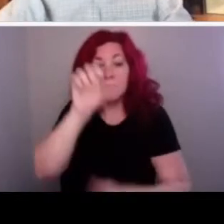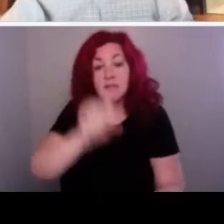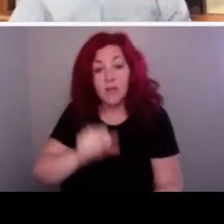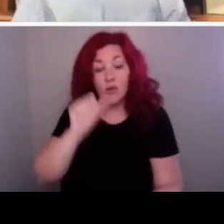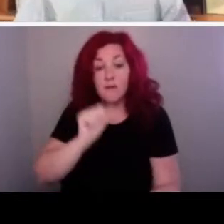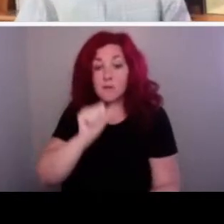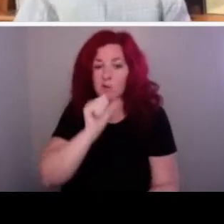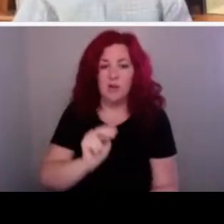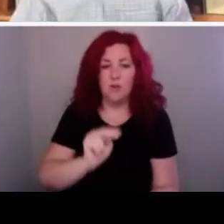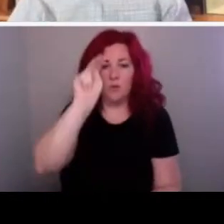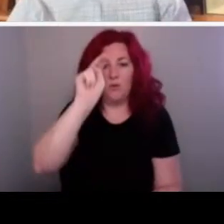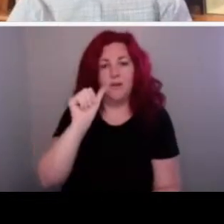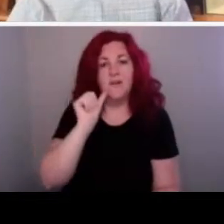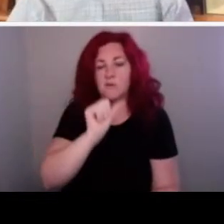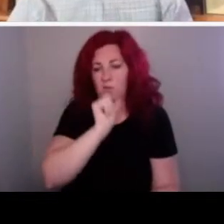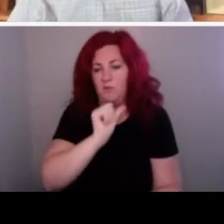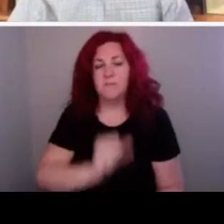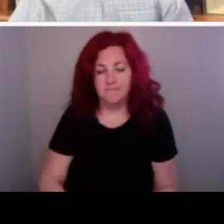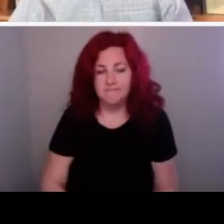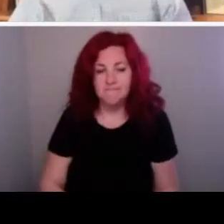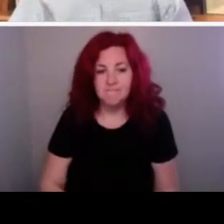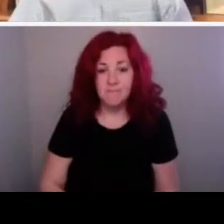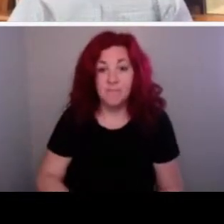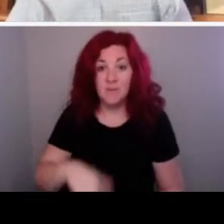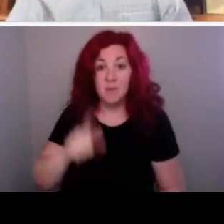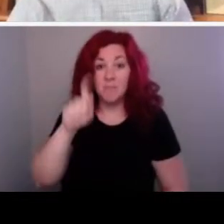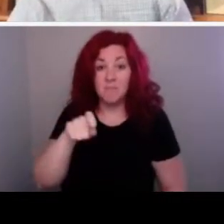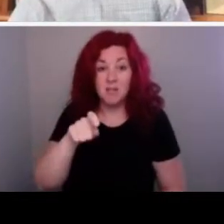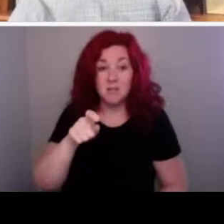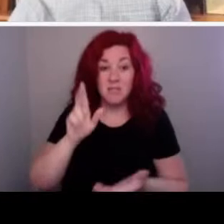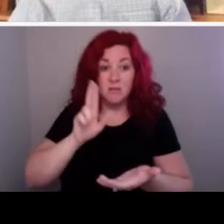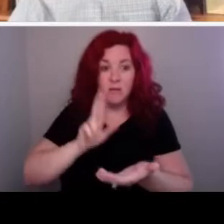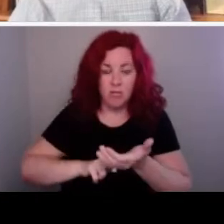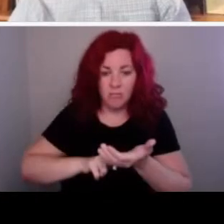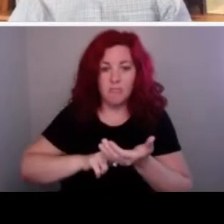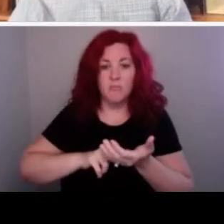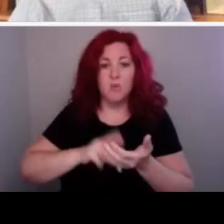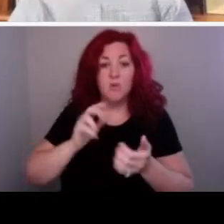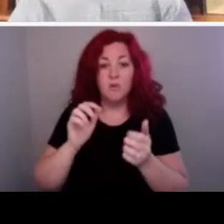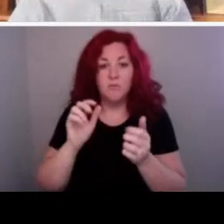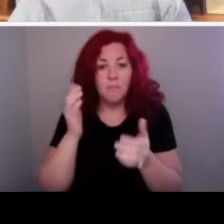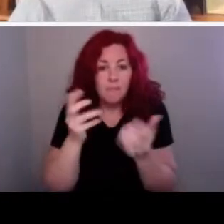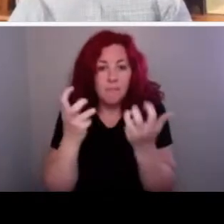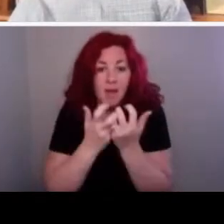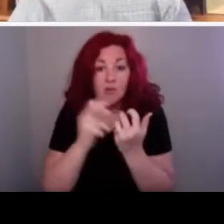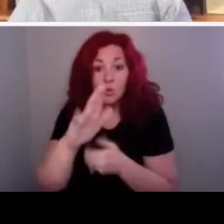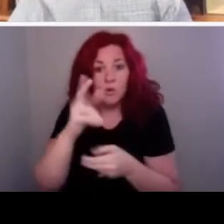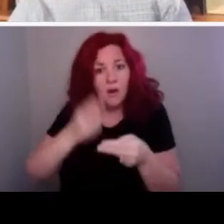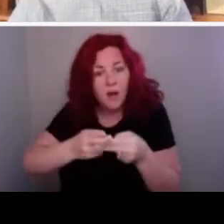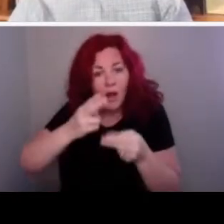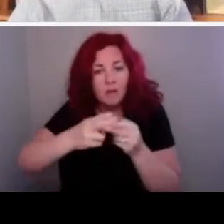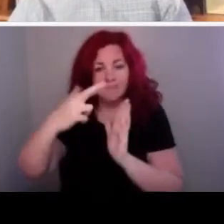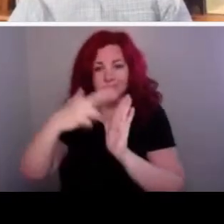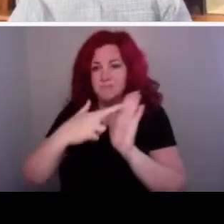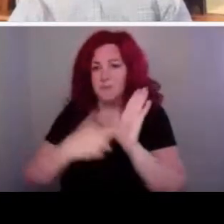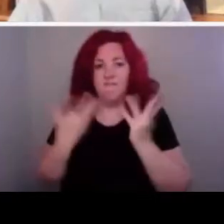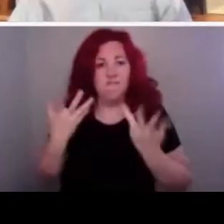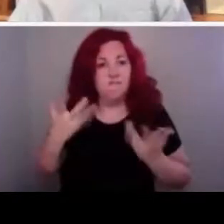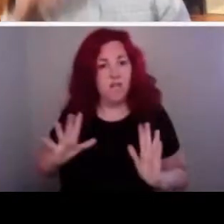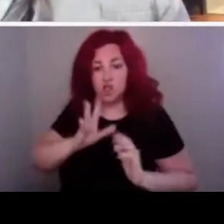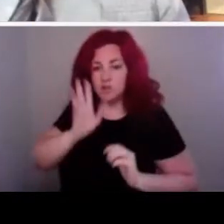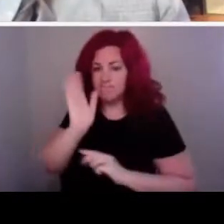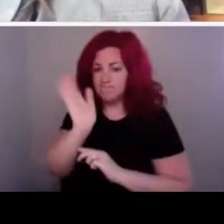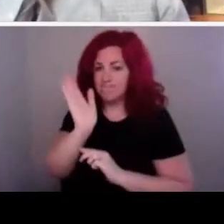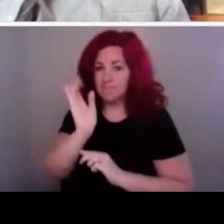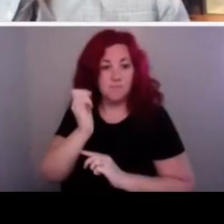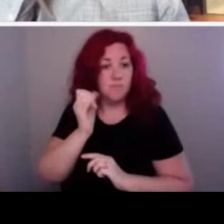arizona you must be signed in under the name you registered in order to speak or we will not be